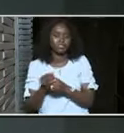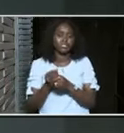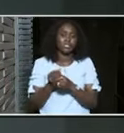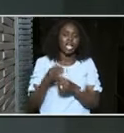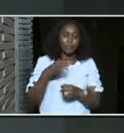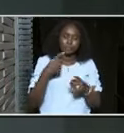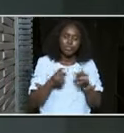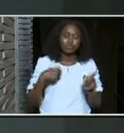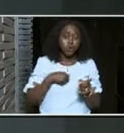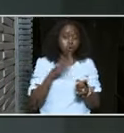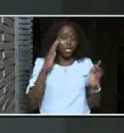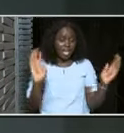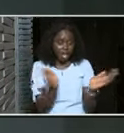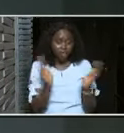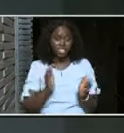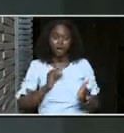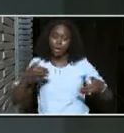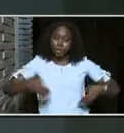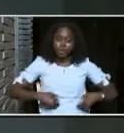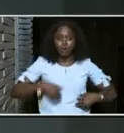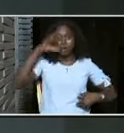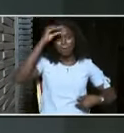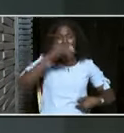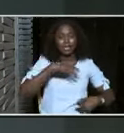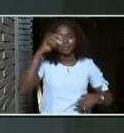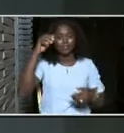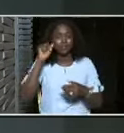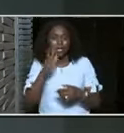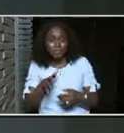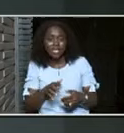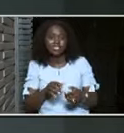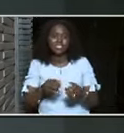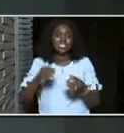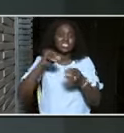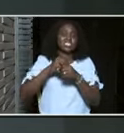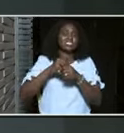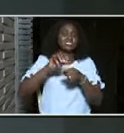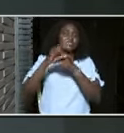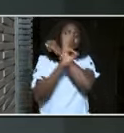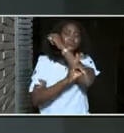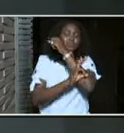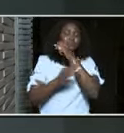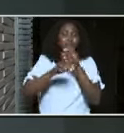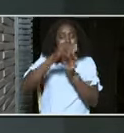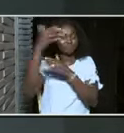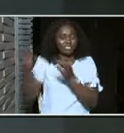we'll encourage our young men and women in diaspora to come back we will create a